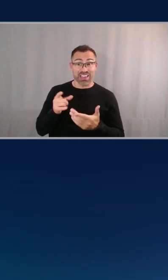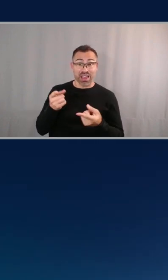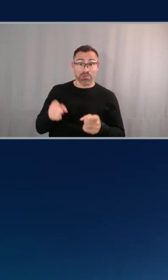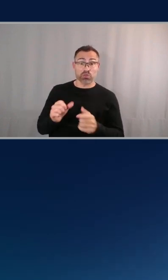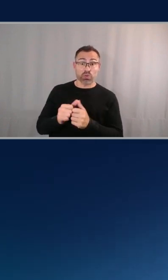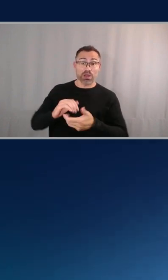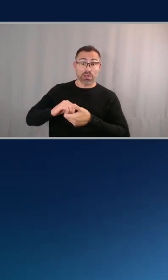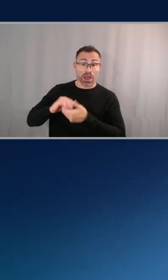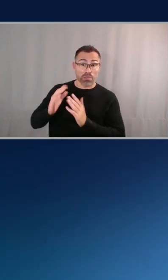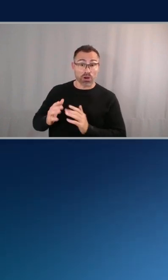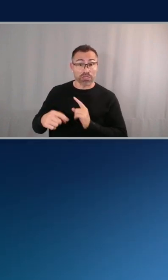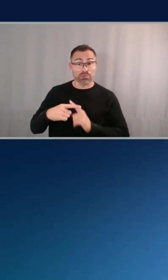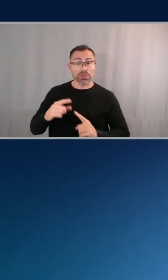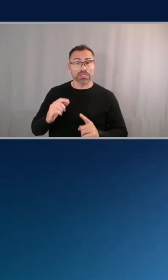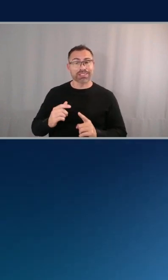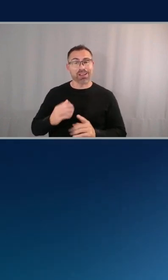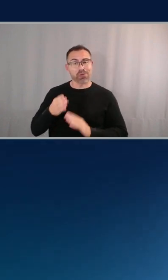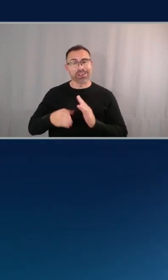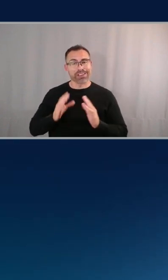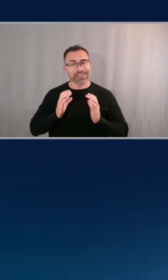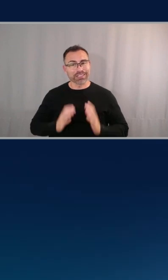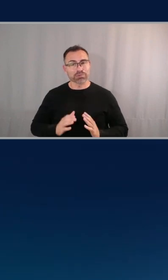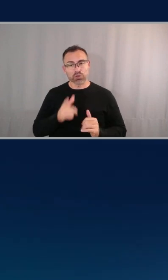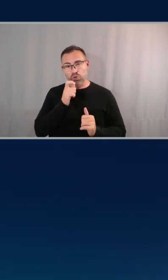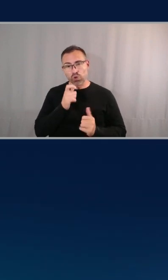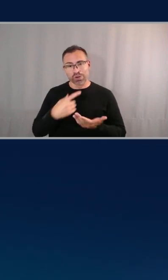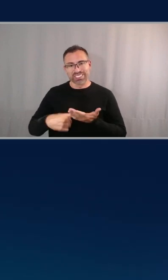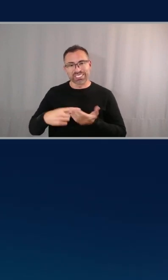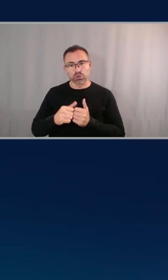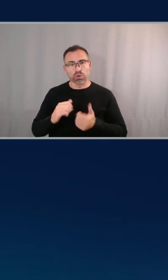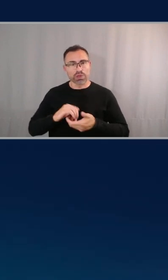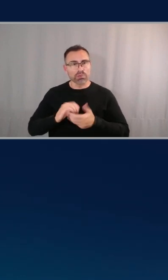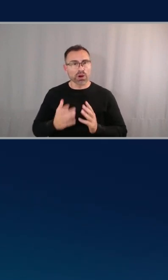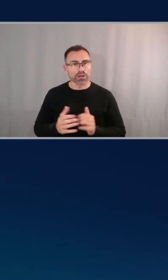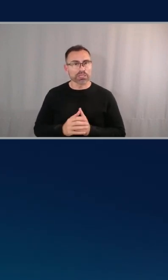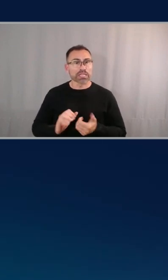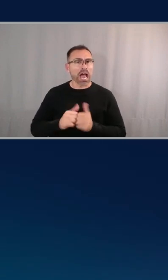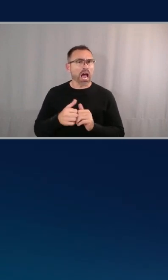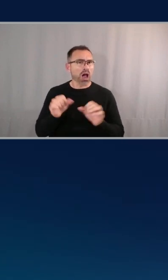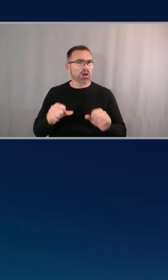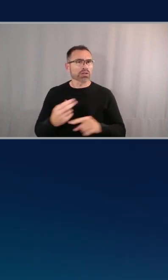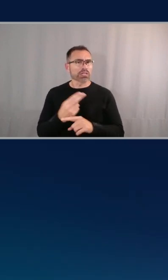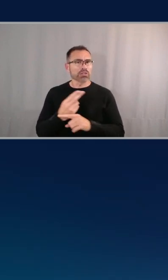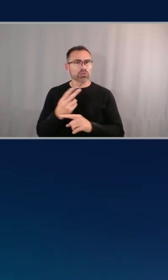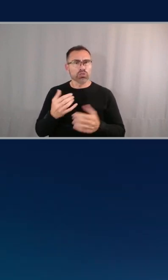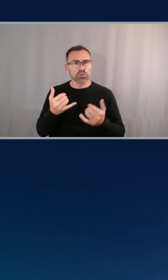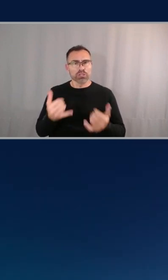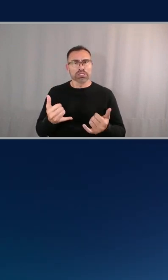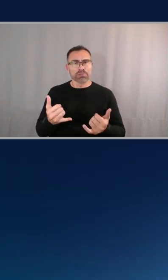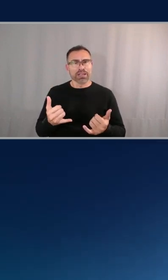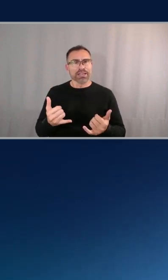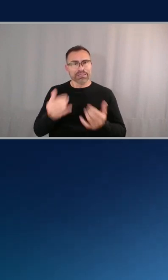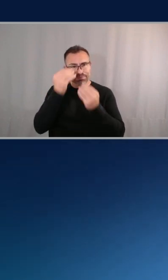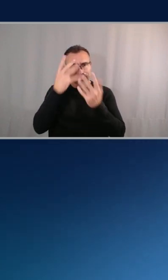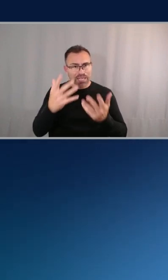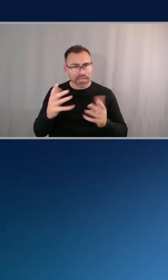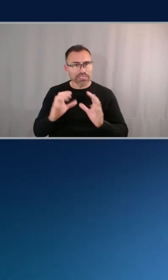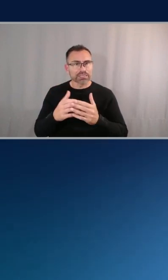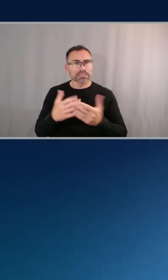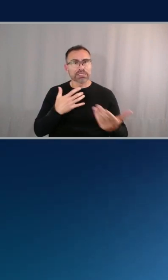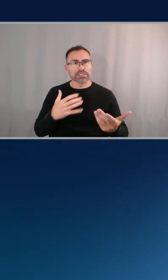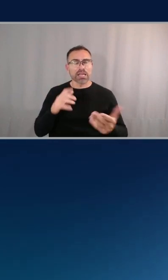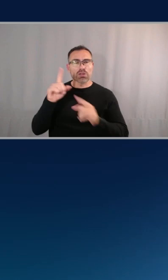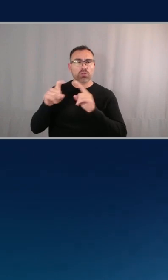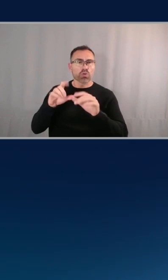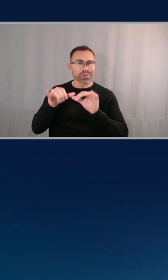end customers that are also talking to our partners, right? So how can I use my existing data sets or query engines against the data